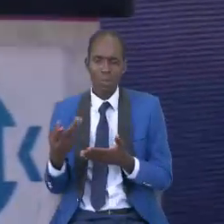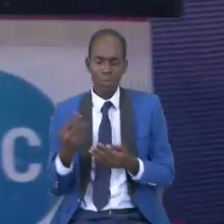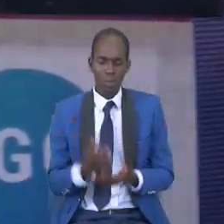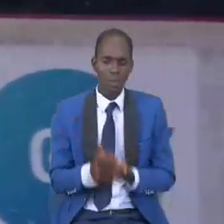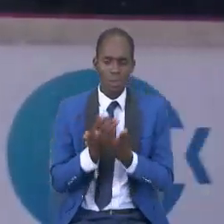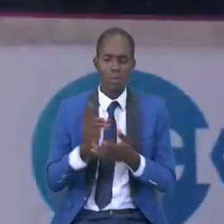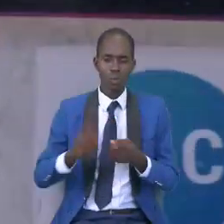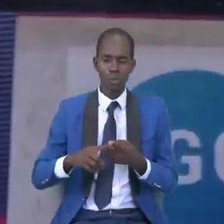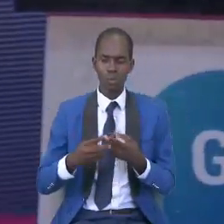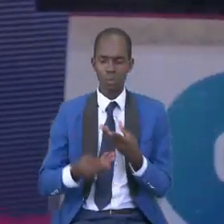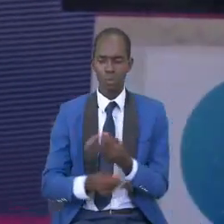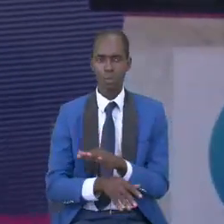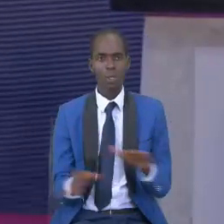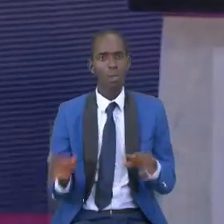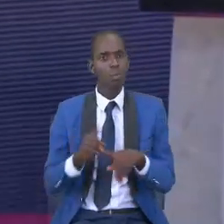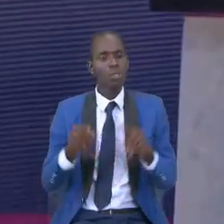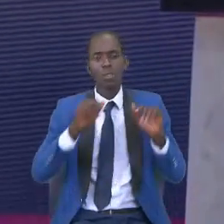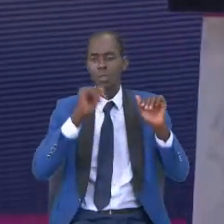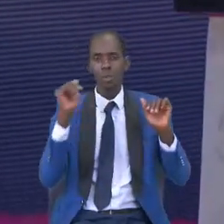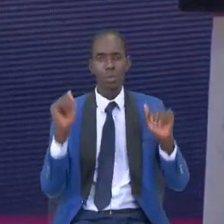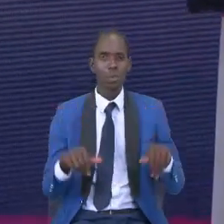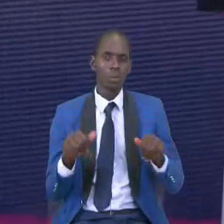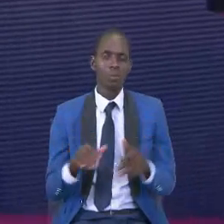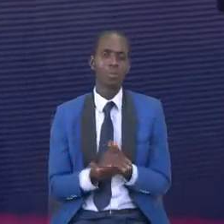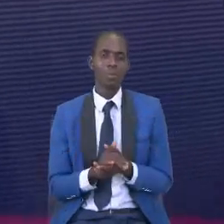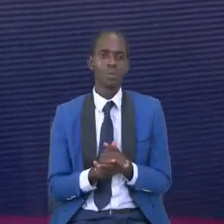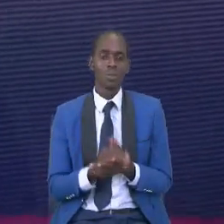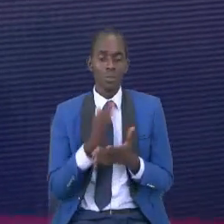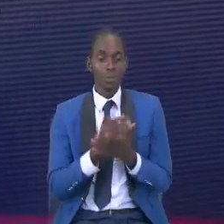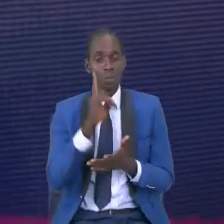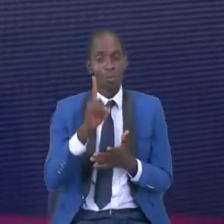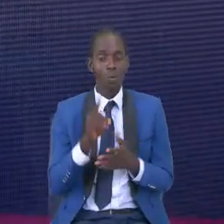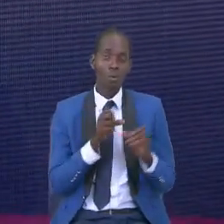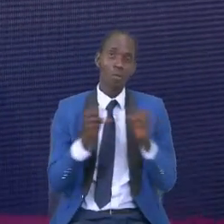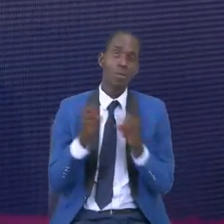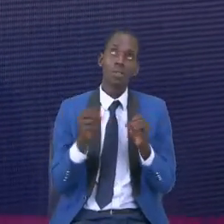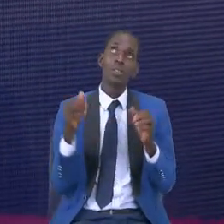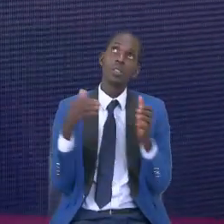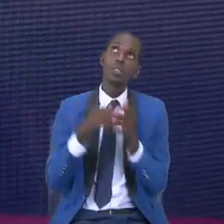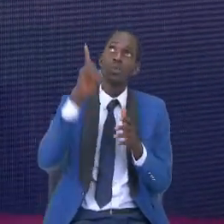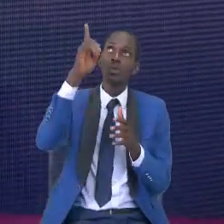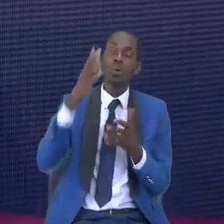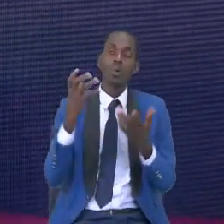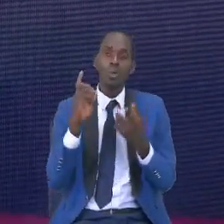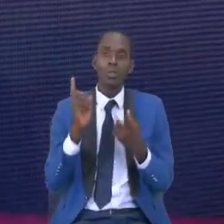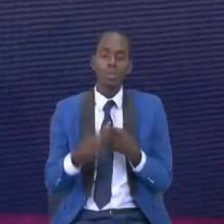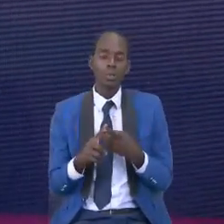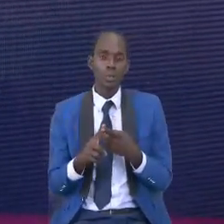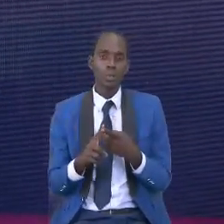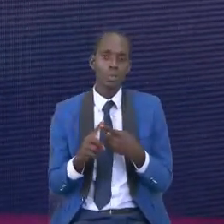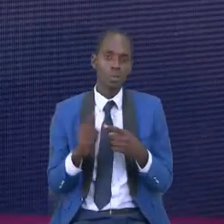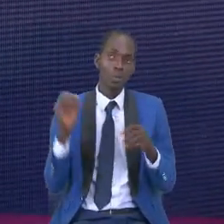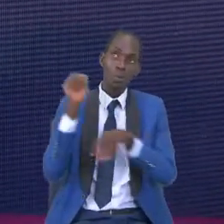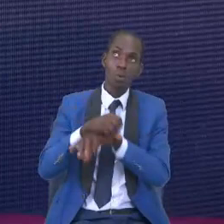Somebody fighting with God, wanting to conquer God, was in their ship, and God will not allow. The